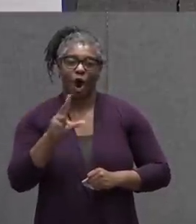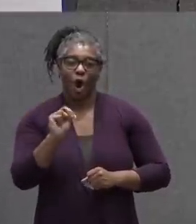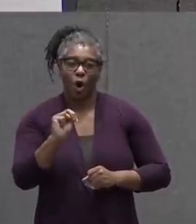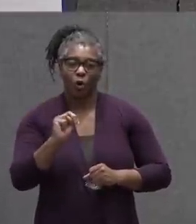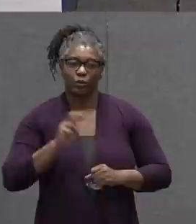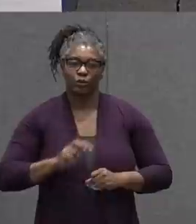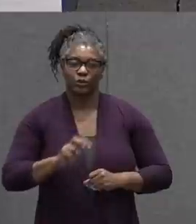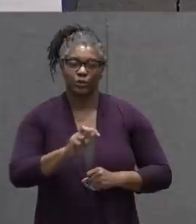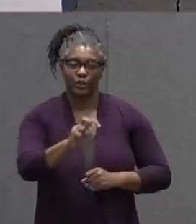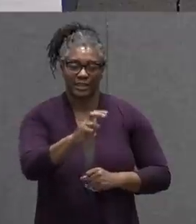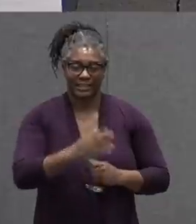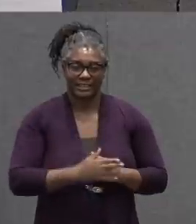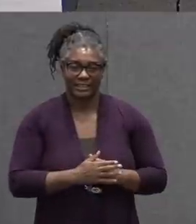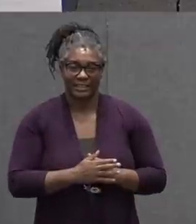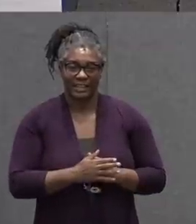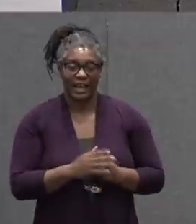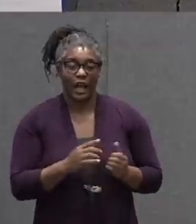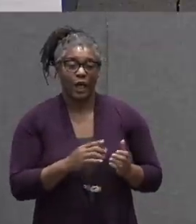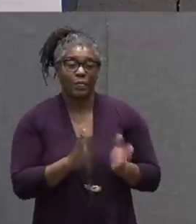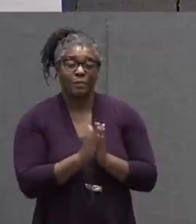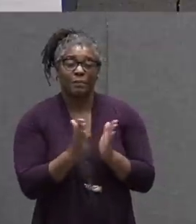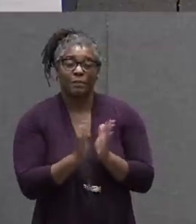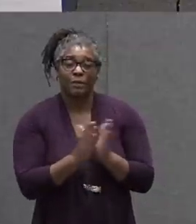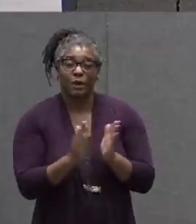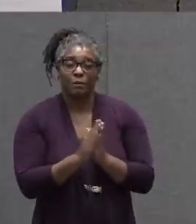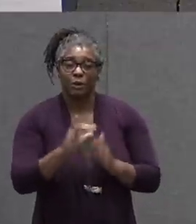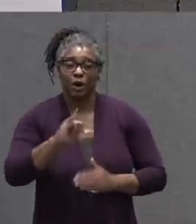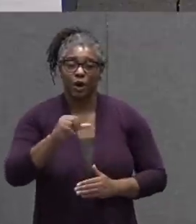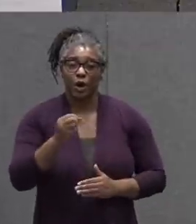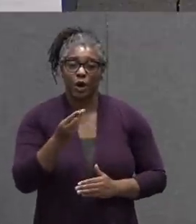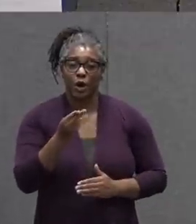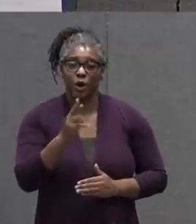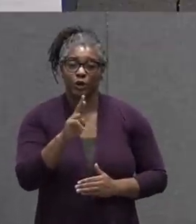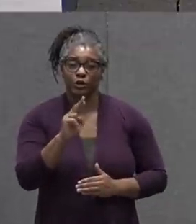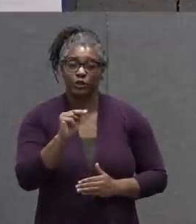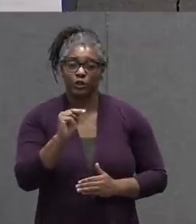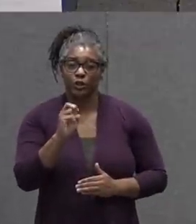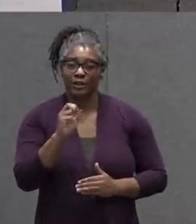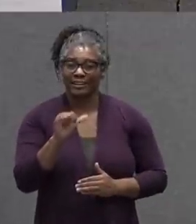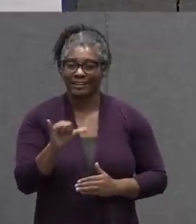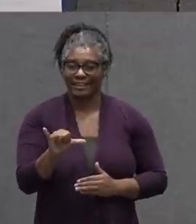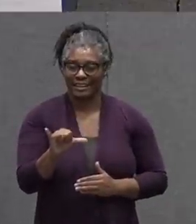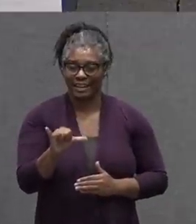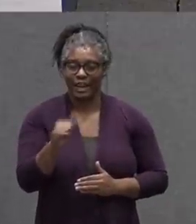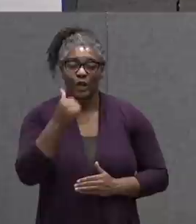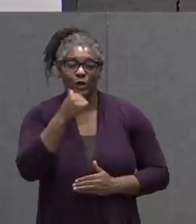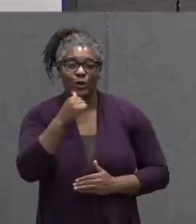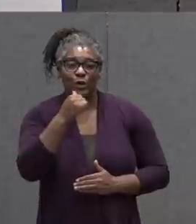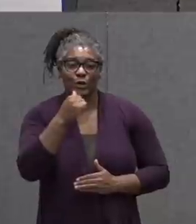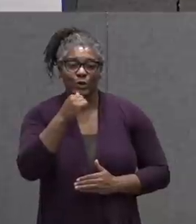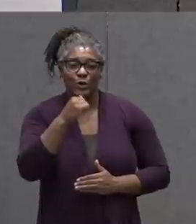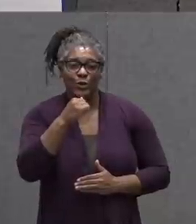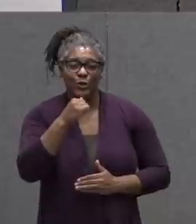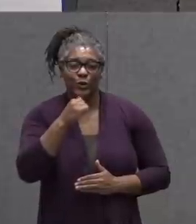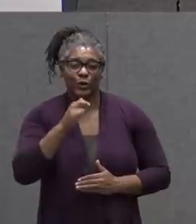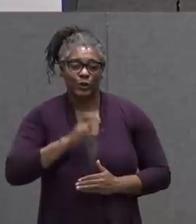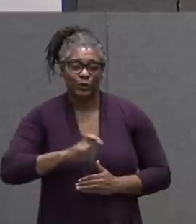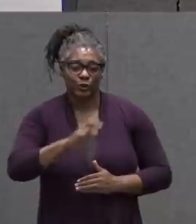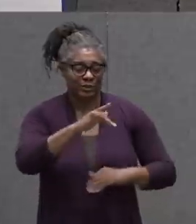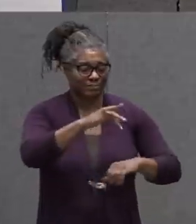In this book, Journey, the little girl traveled to so many